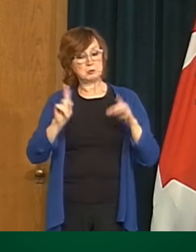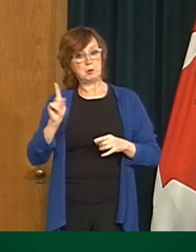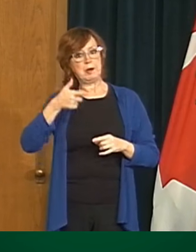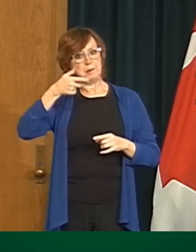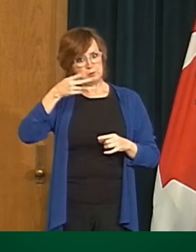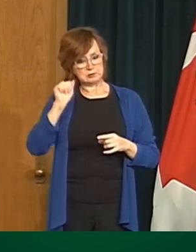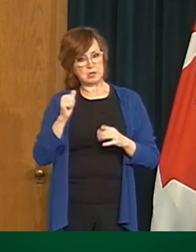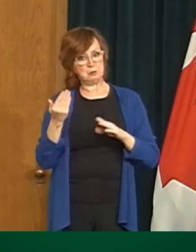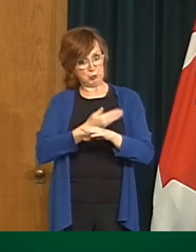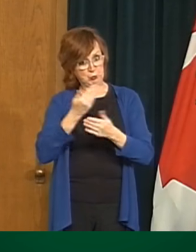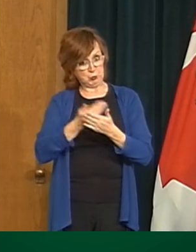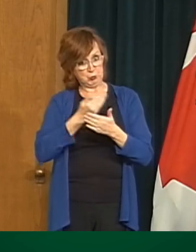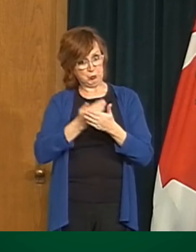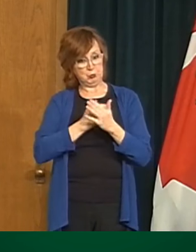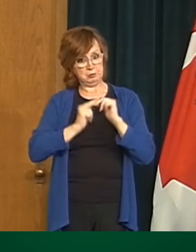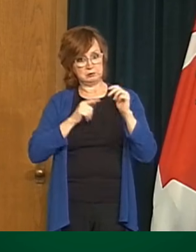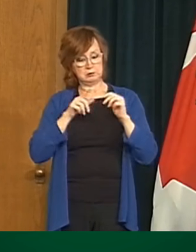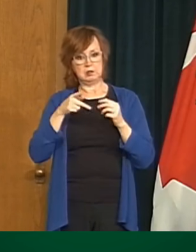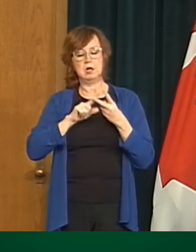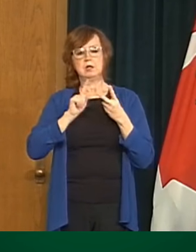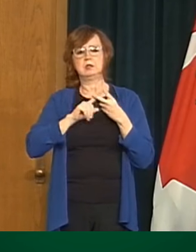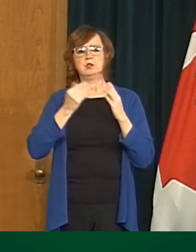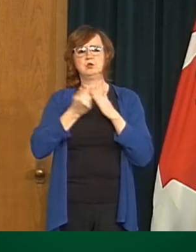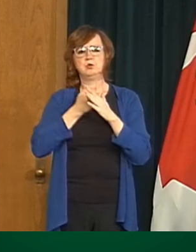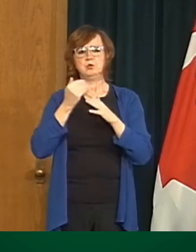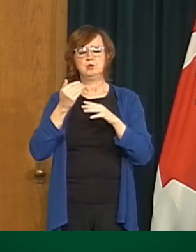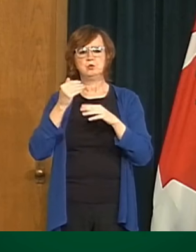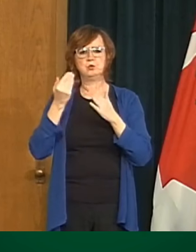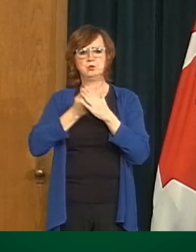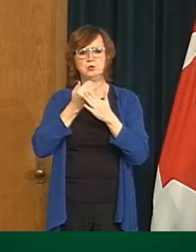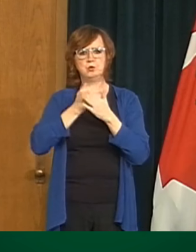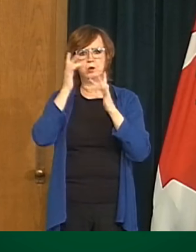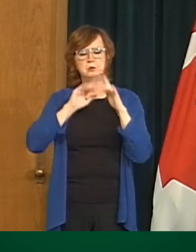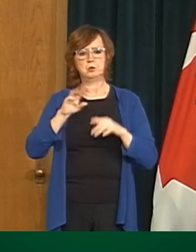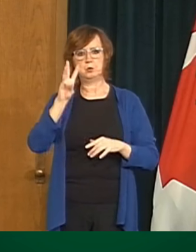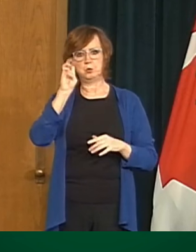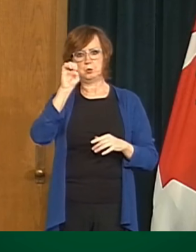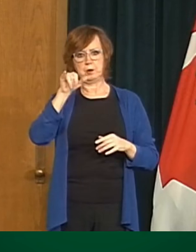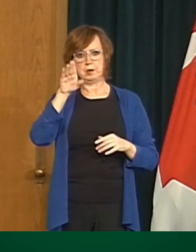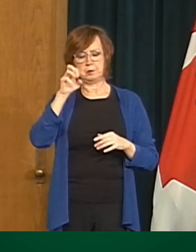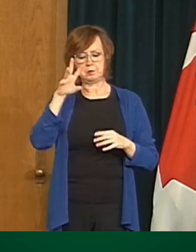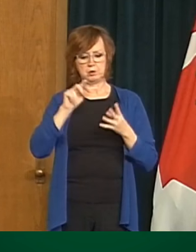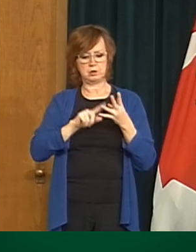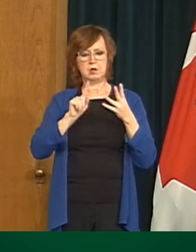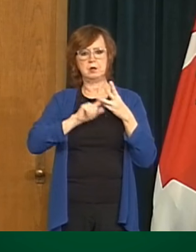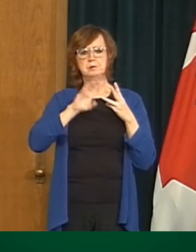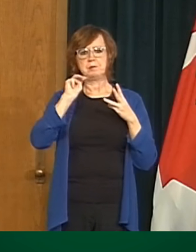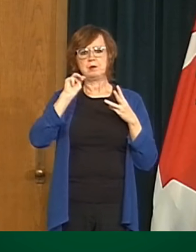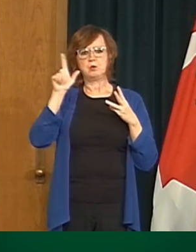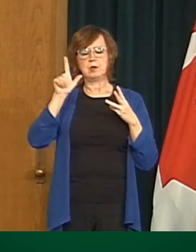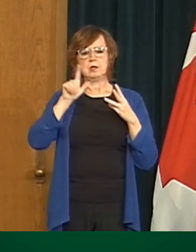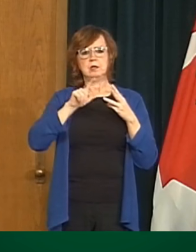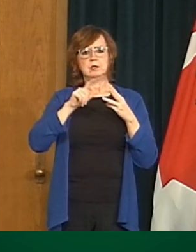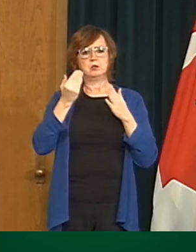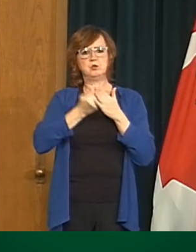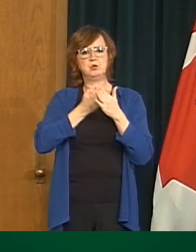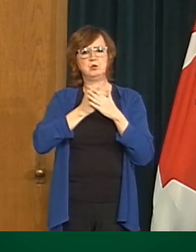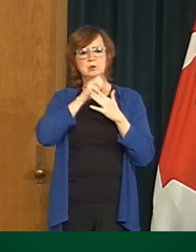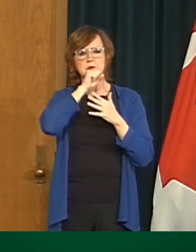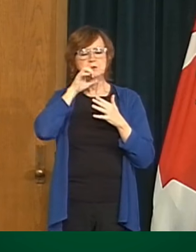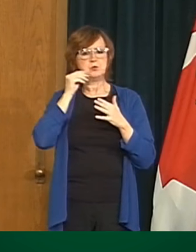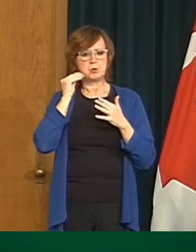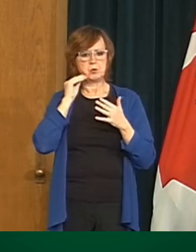new hospital in the community of Weyburn, a new long-term care facility in Meadow Lake, and it included a new CT